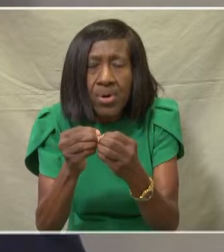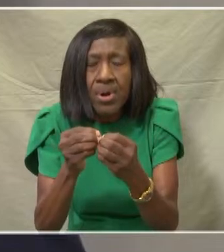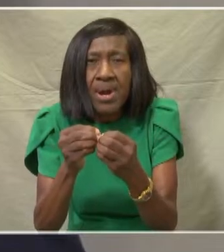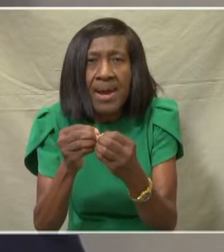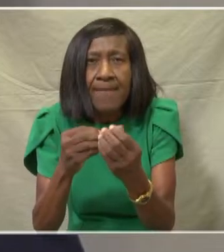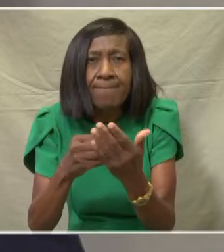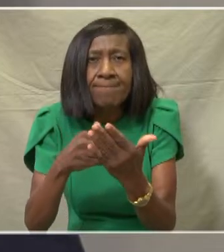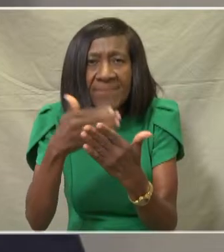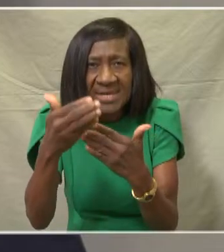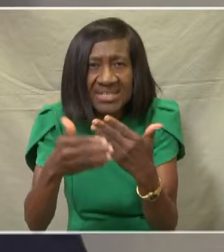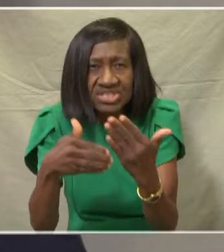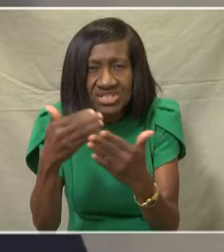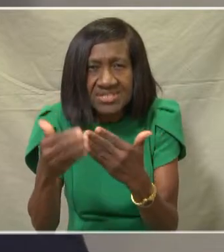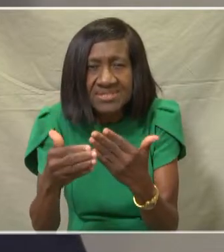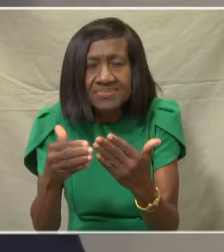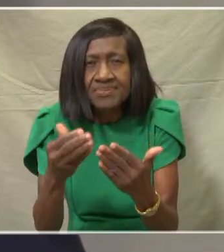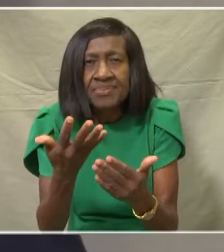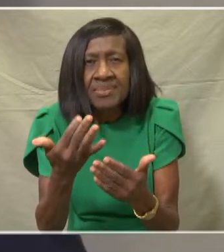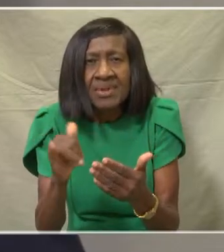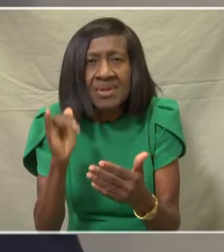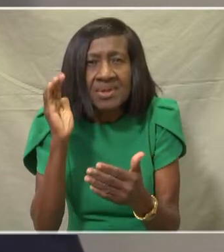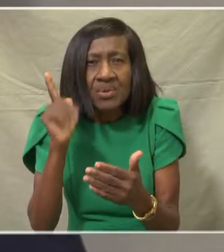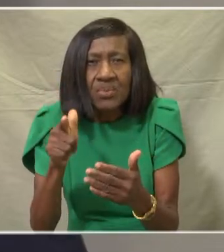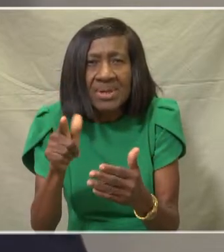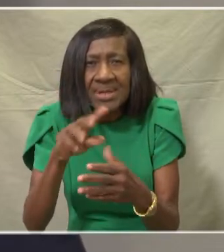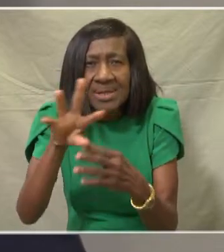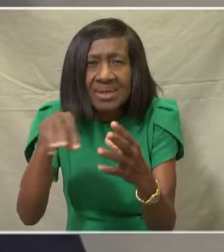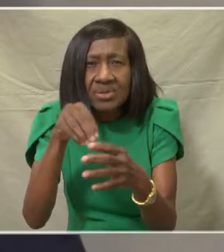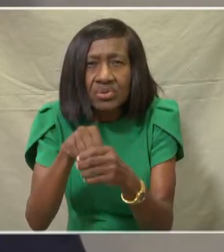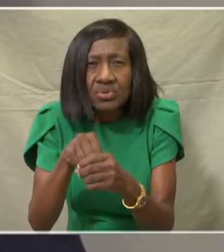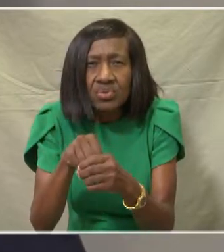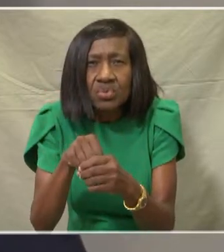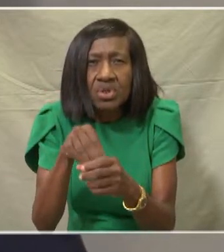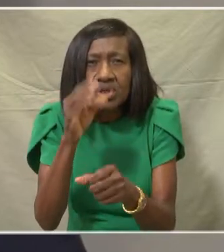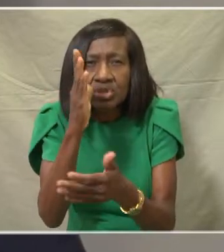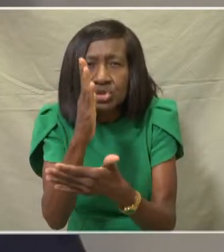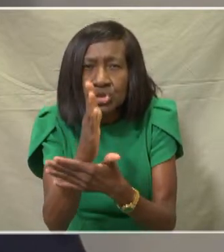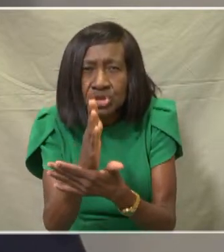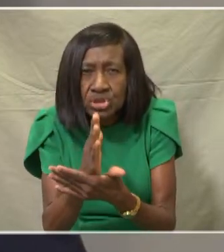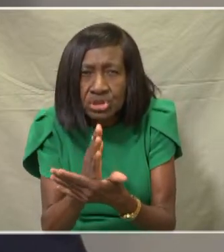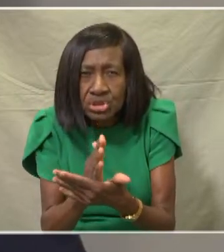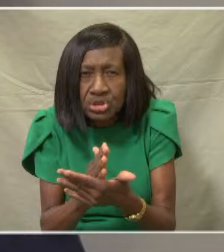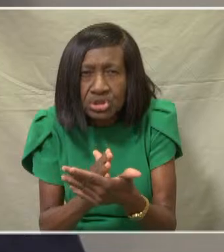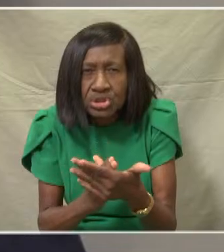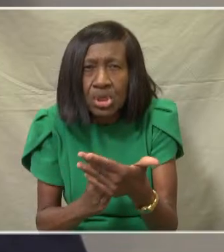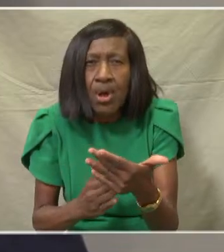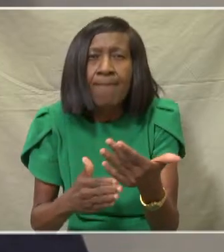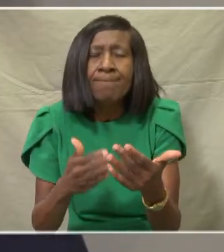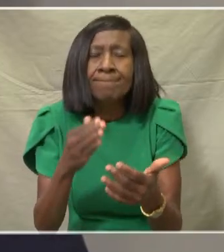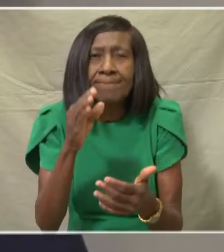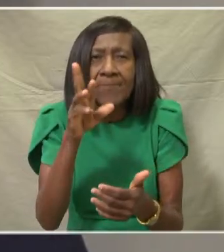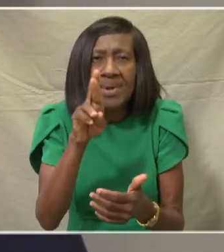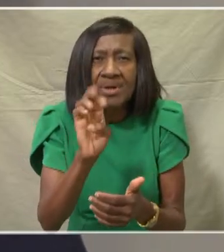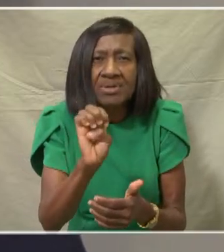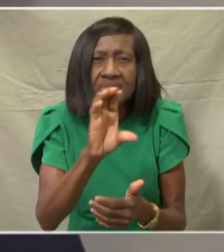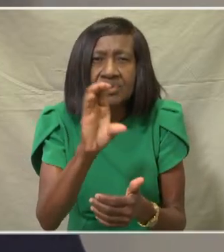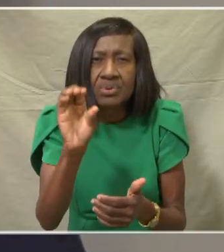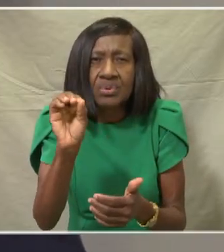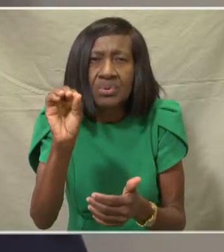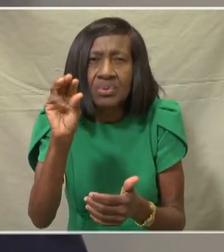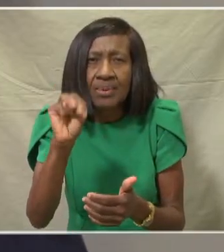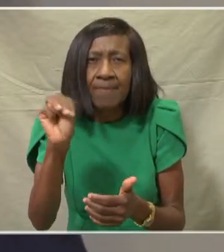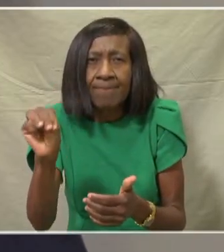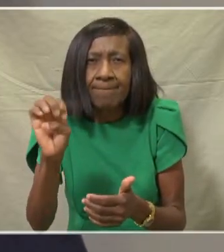our findings. This may include a number of recommendations. Any recommendations offered are in the spirit of wanting to